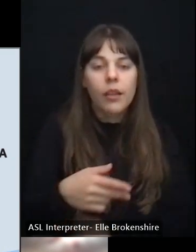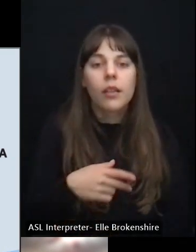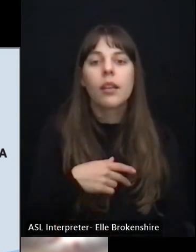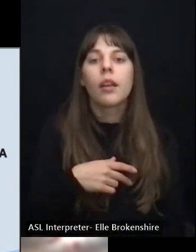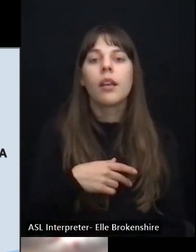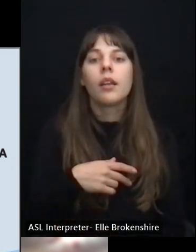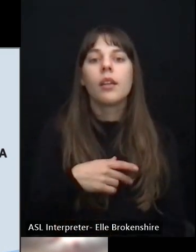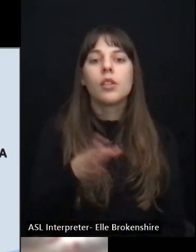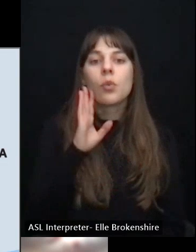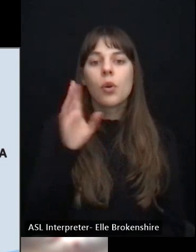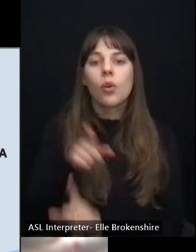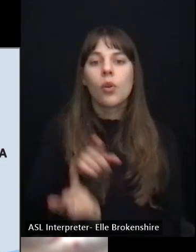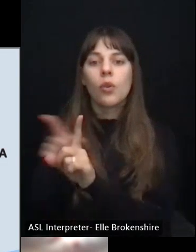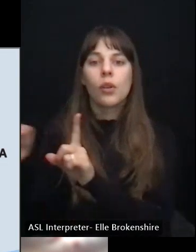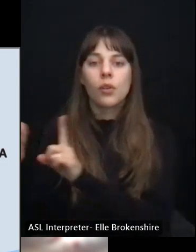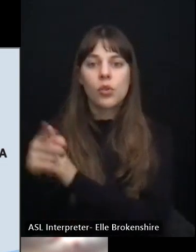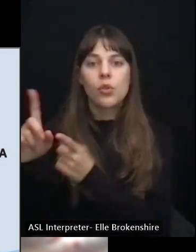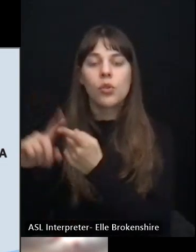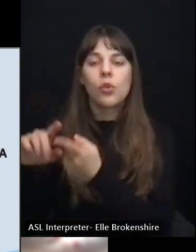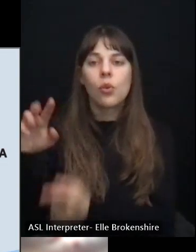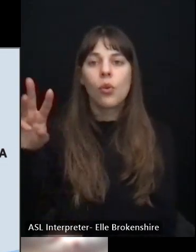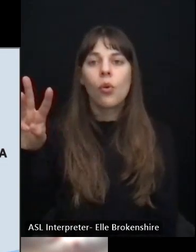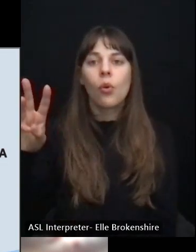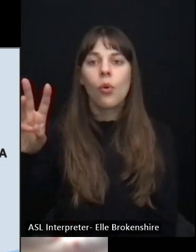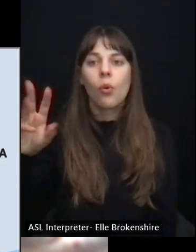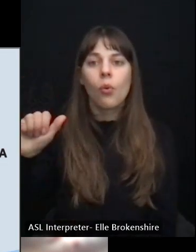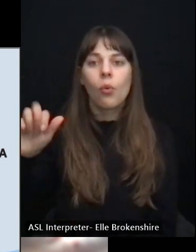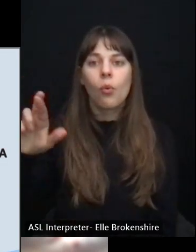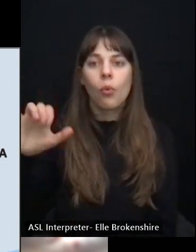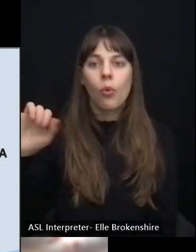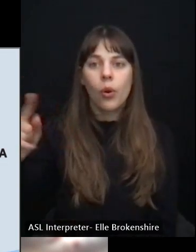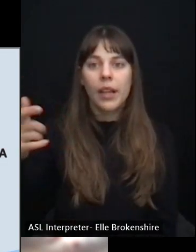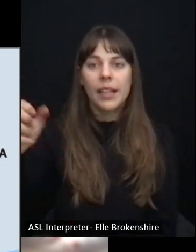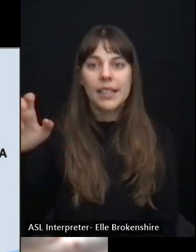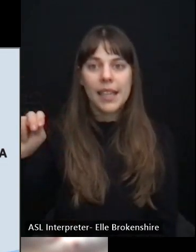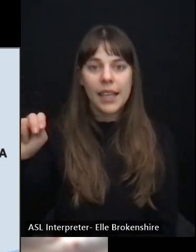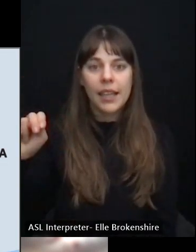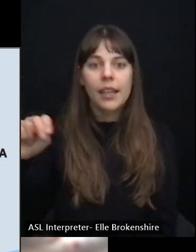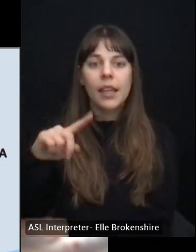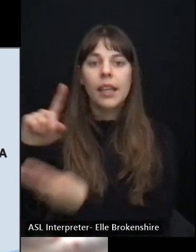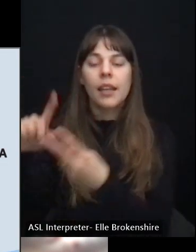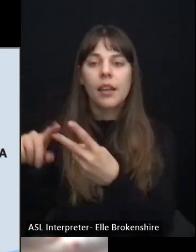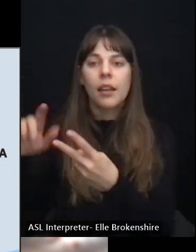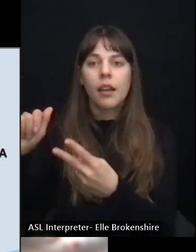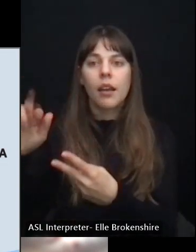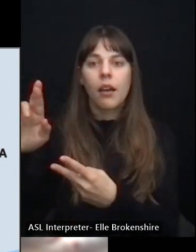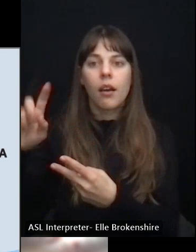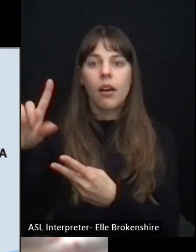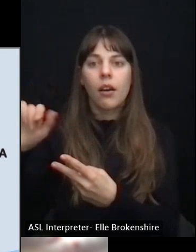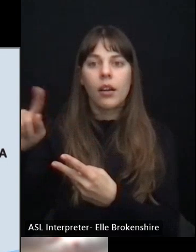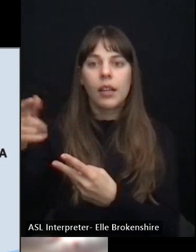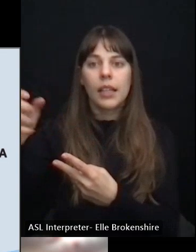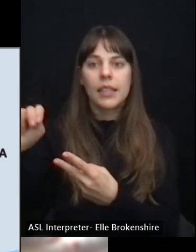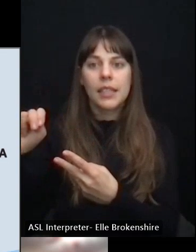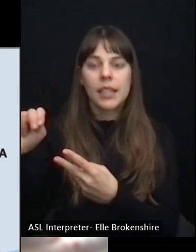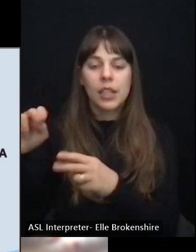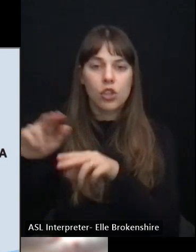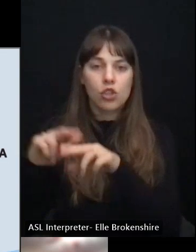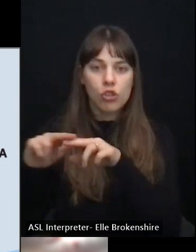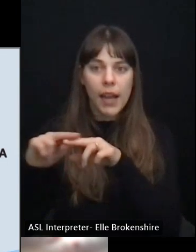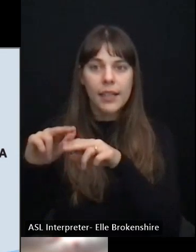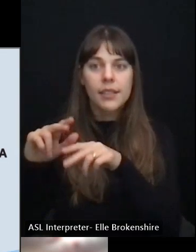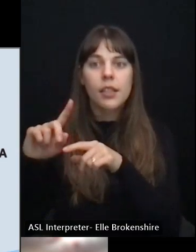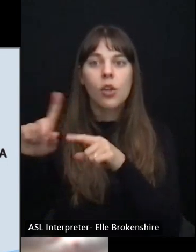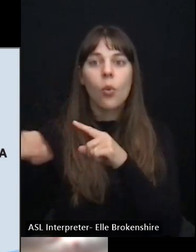and Arlington tracks as they go in and out of downtown. It's going to be